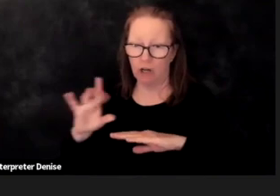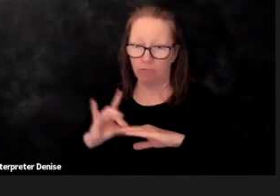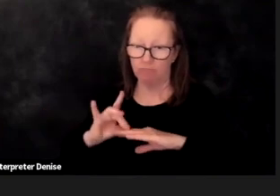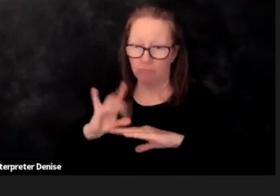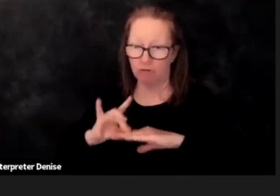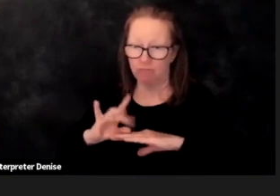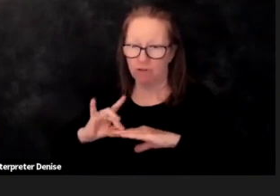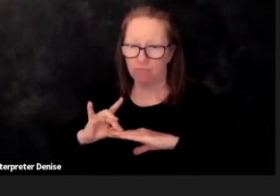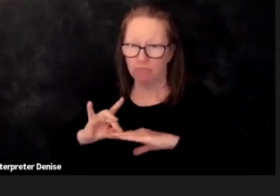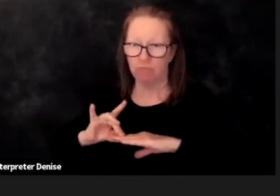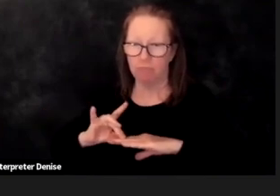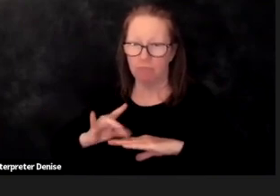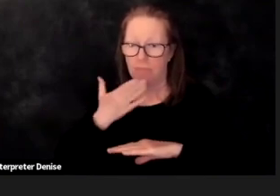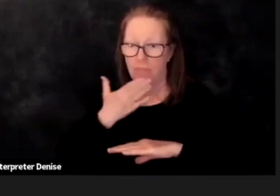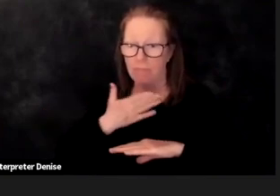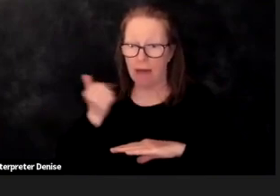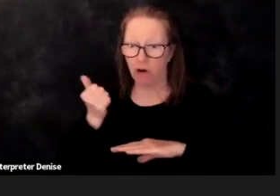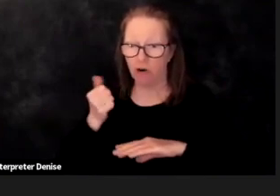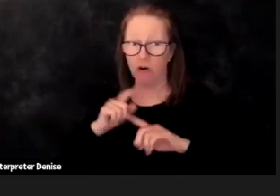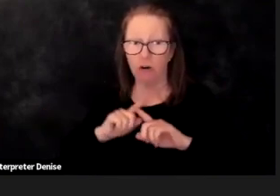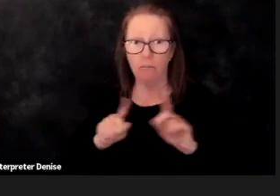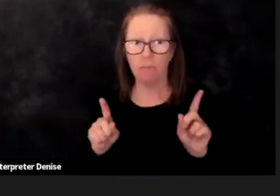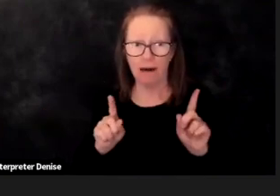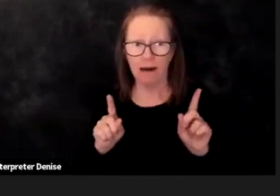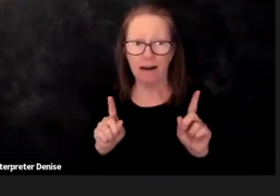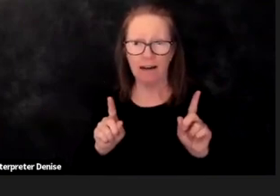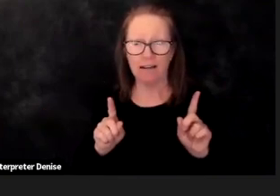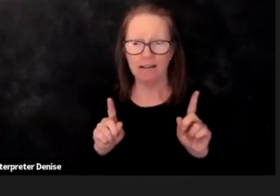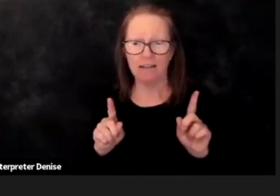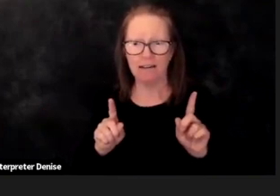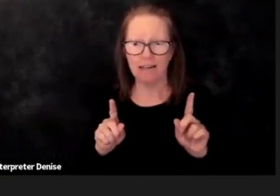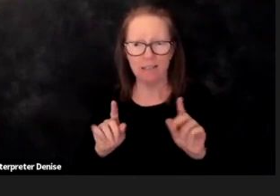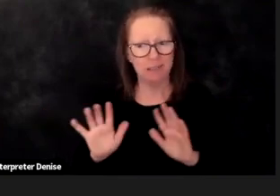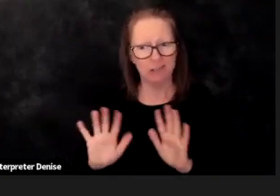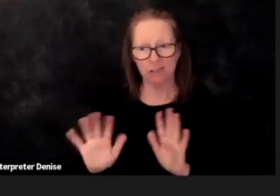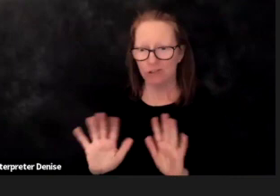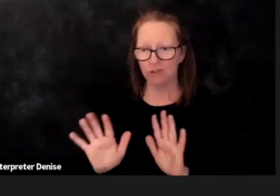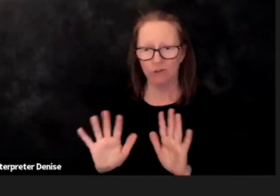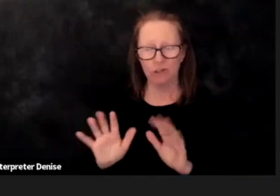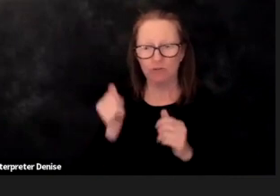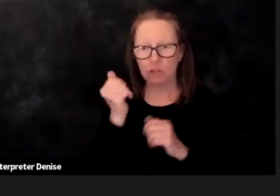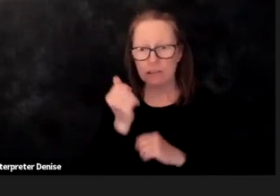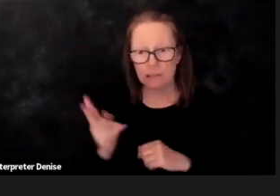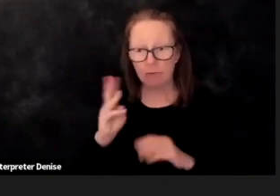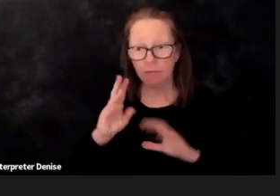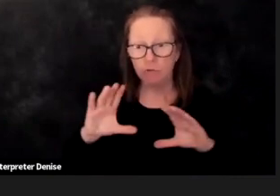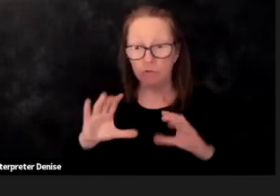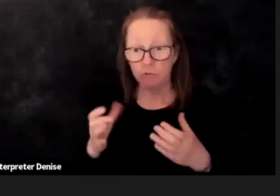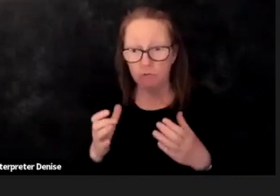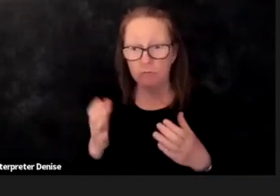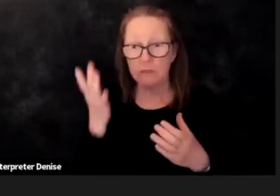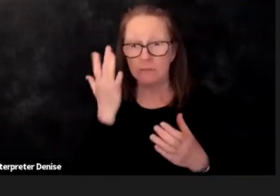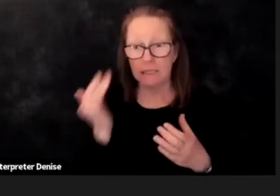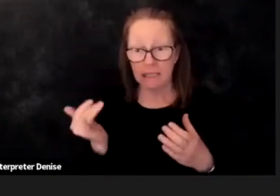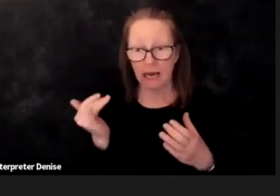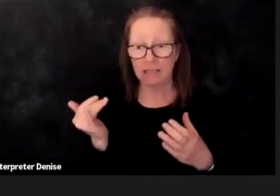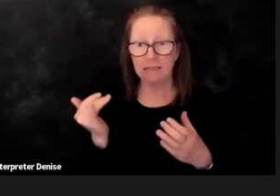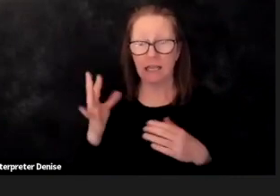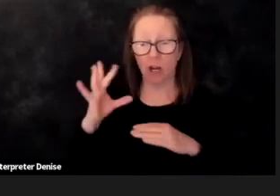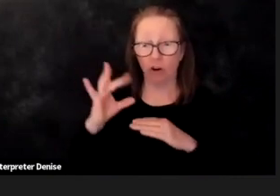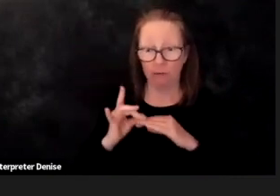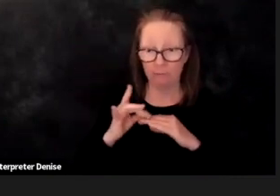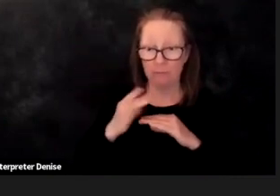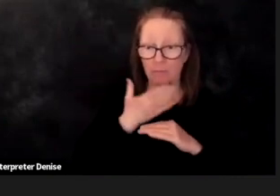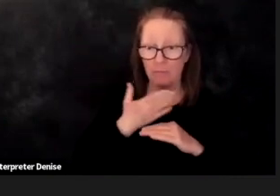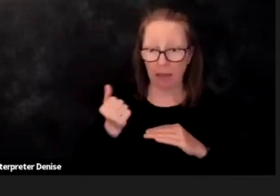but then it's been discouraged for several different groups for using it because it grips better, which then you guys